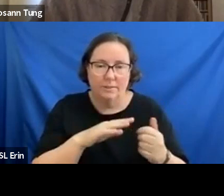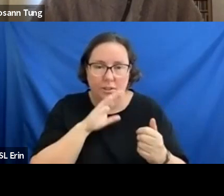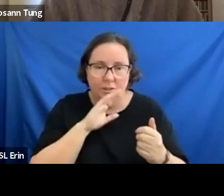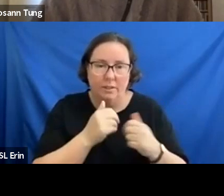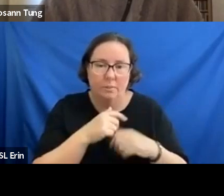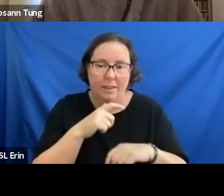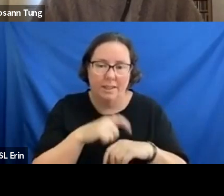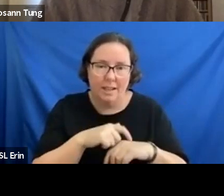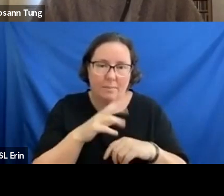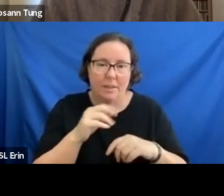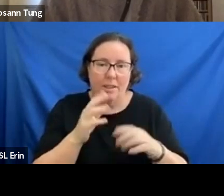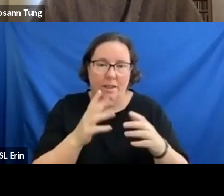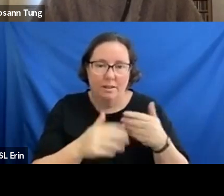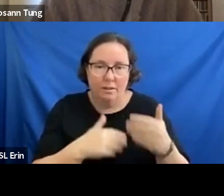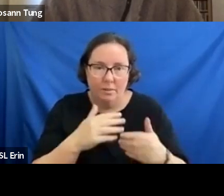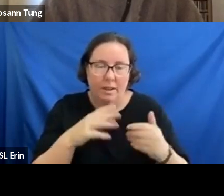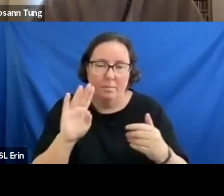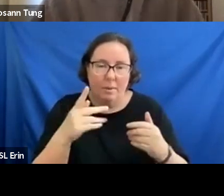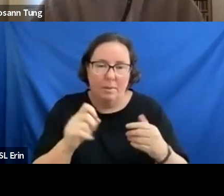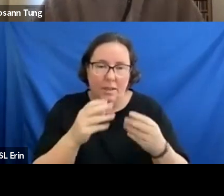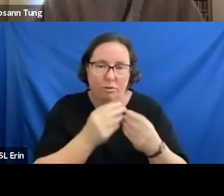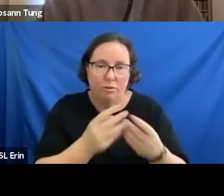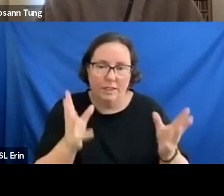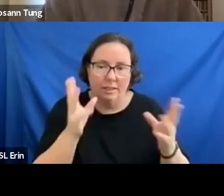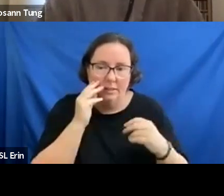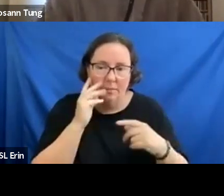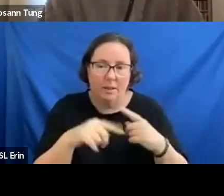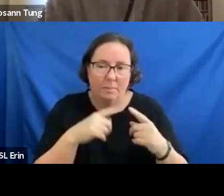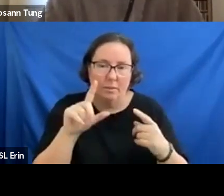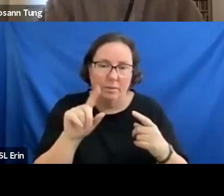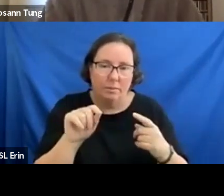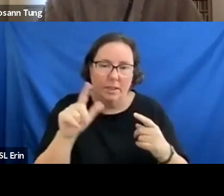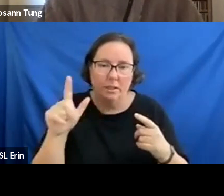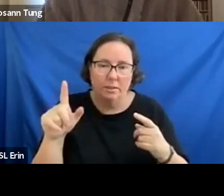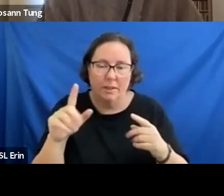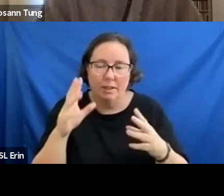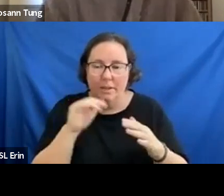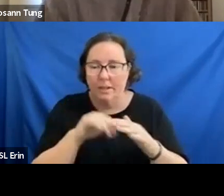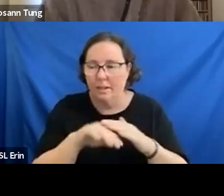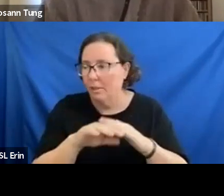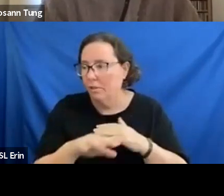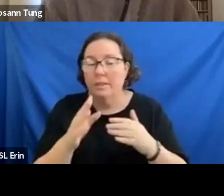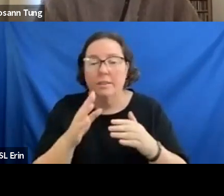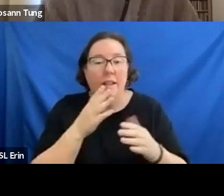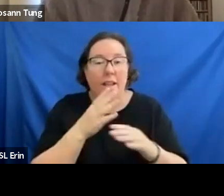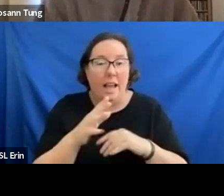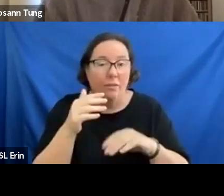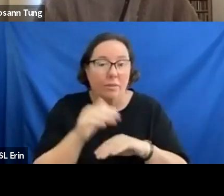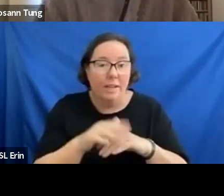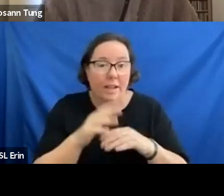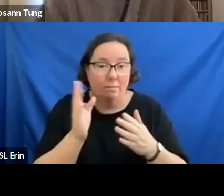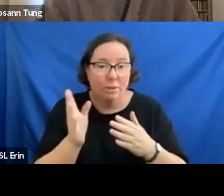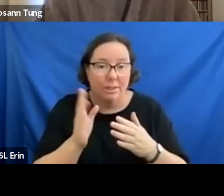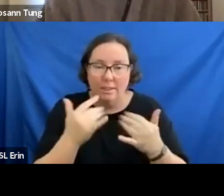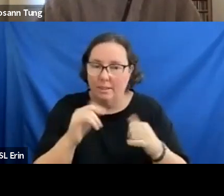with the timing and manner in which BPS has released information about 2021 admissions. Even after tonight's presentation, we